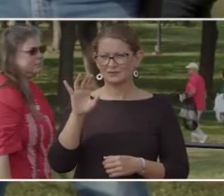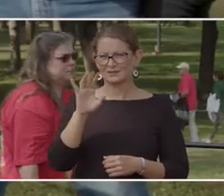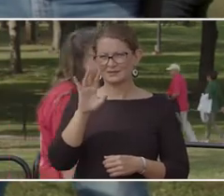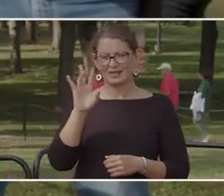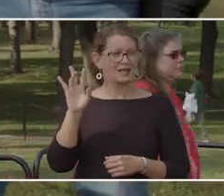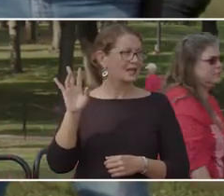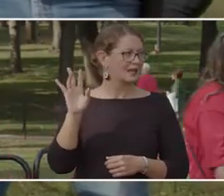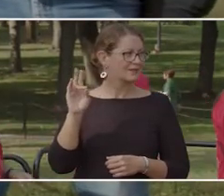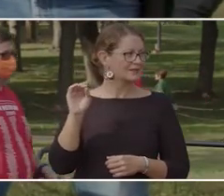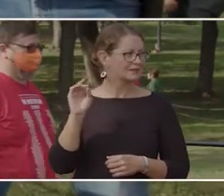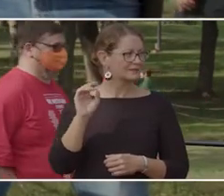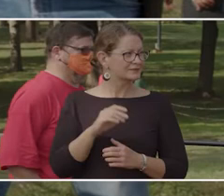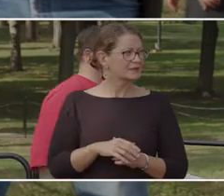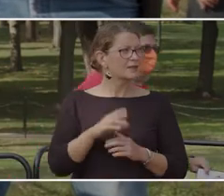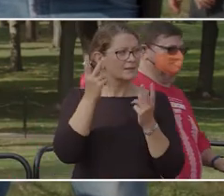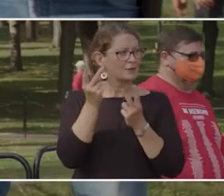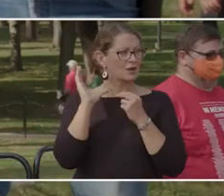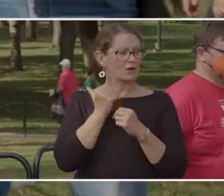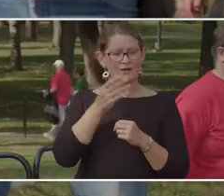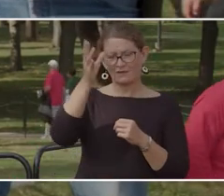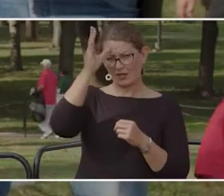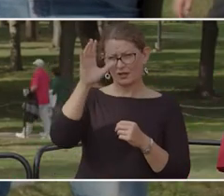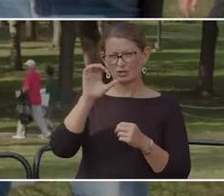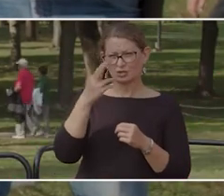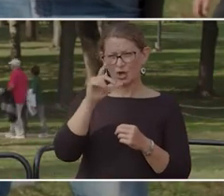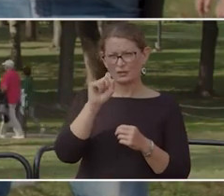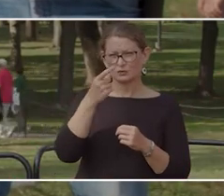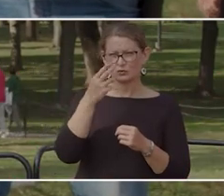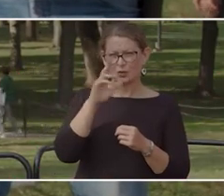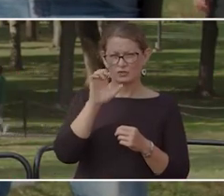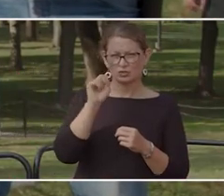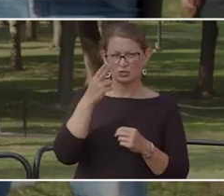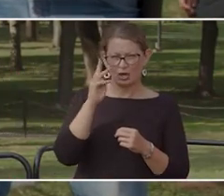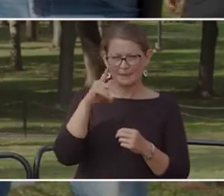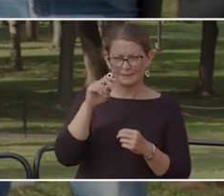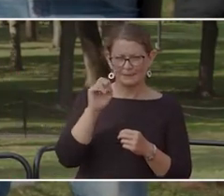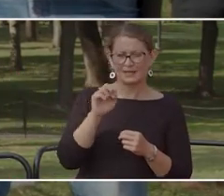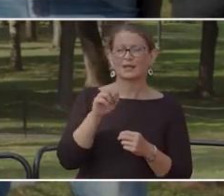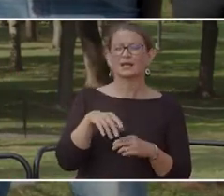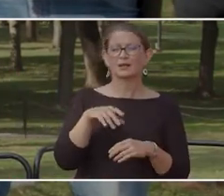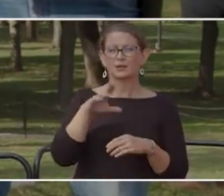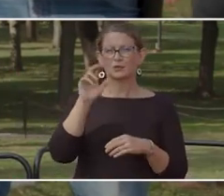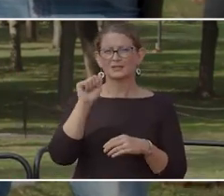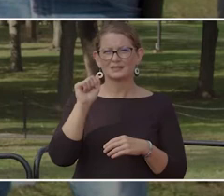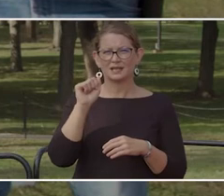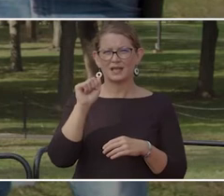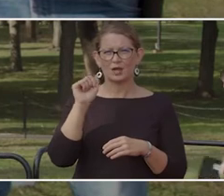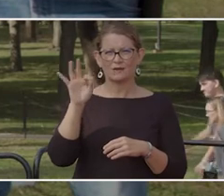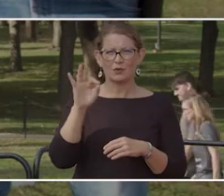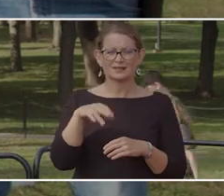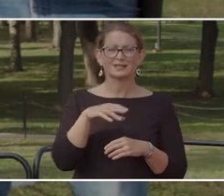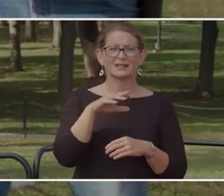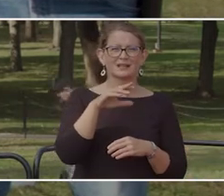In memory of our father, Charles George Sharkey, U.S. Air Force Air Rescue, Vietnam, 66